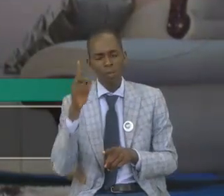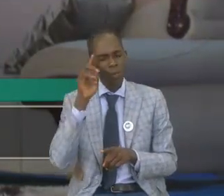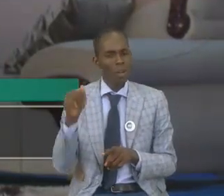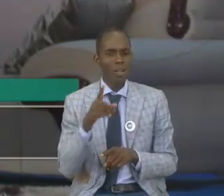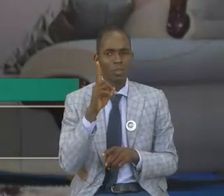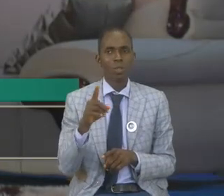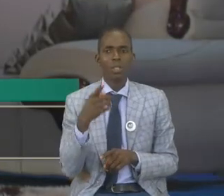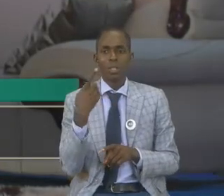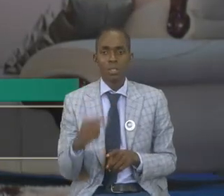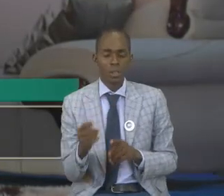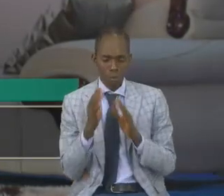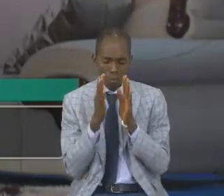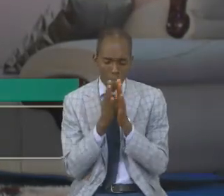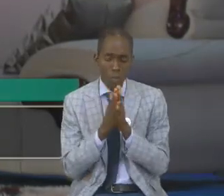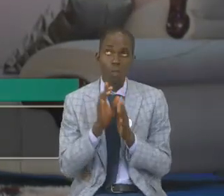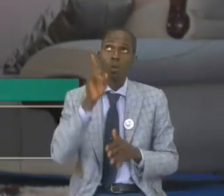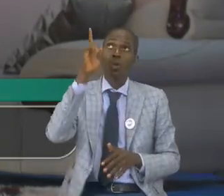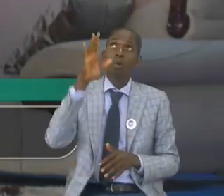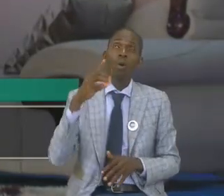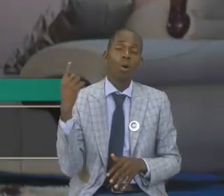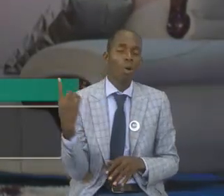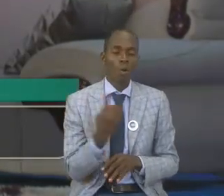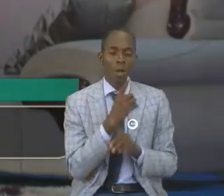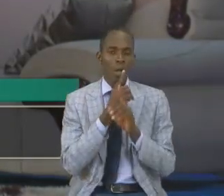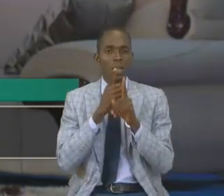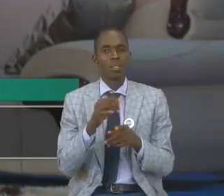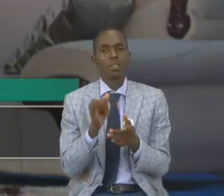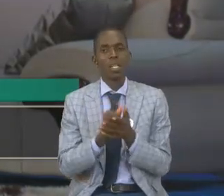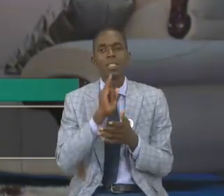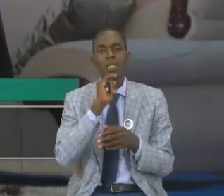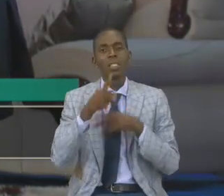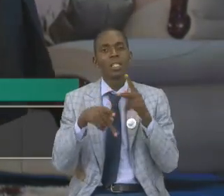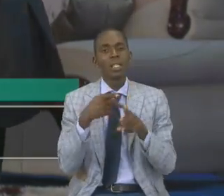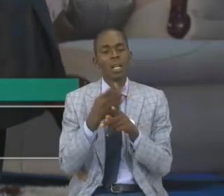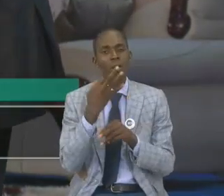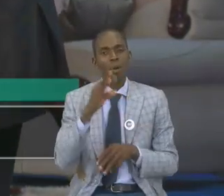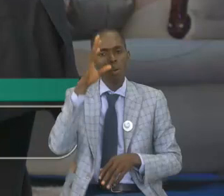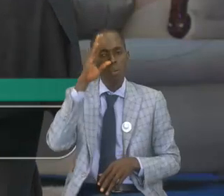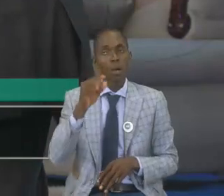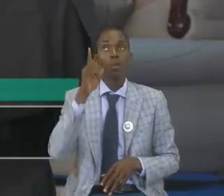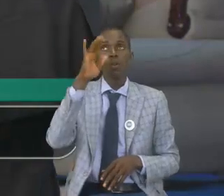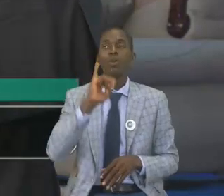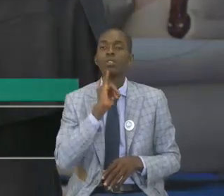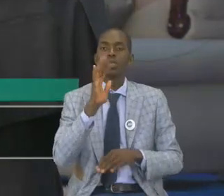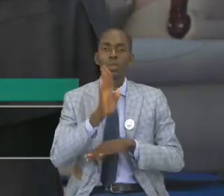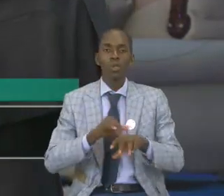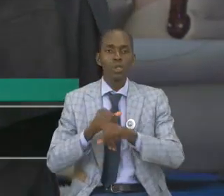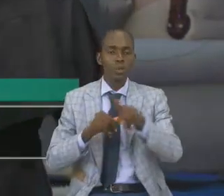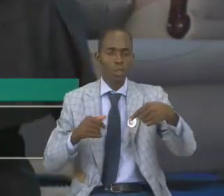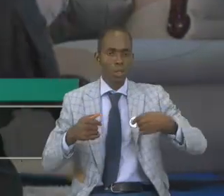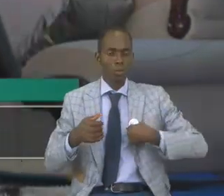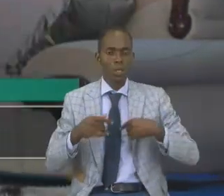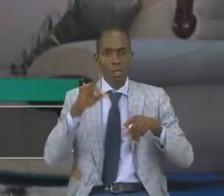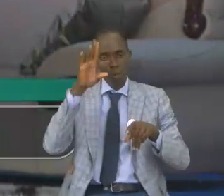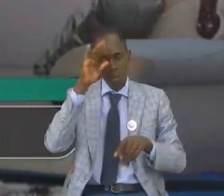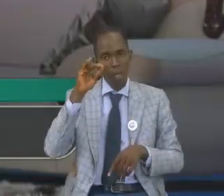supplication, God always answered. That's the kind of man the Lord is calling you to be, the kind of woman is calling